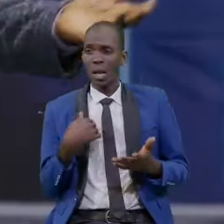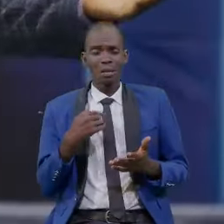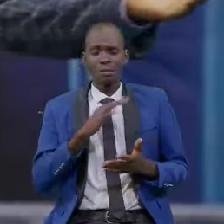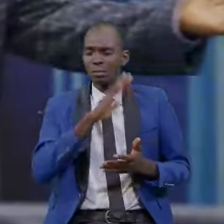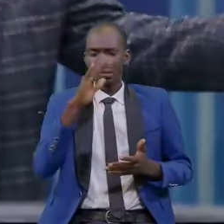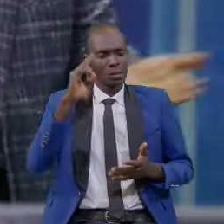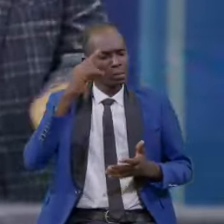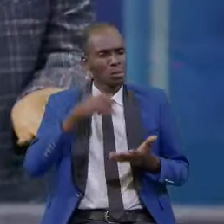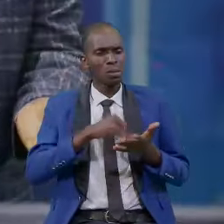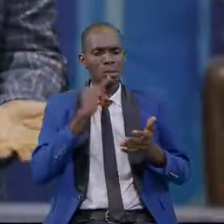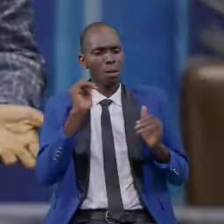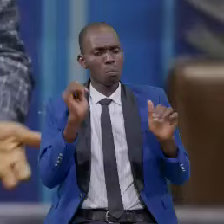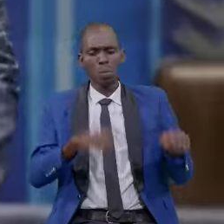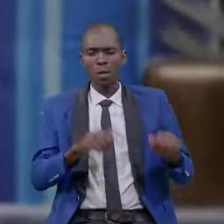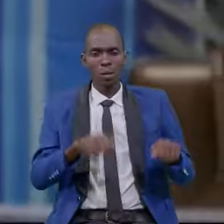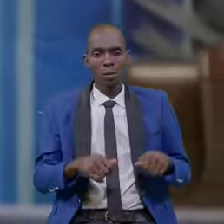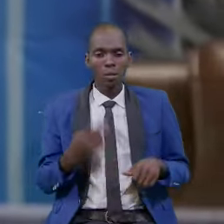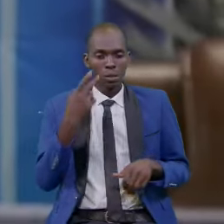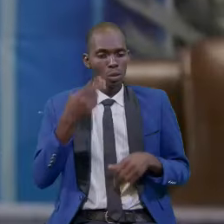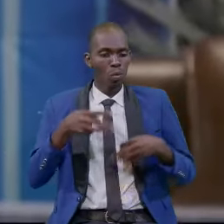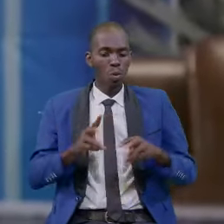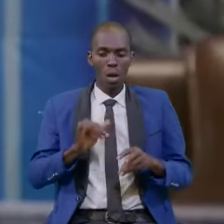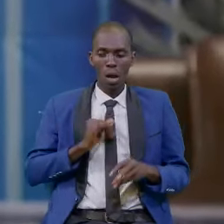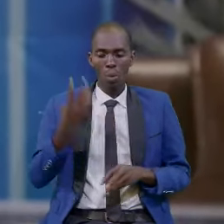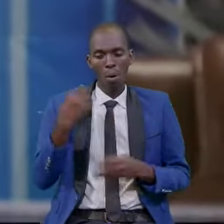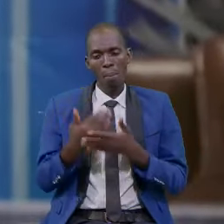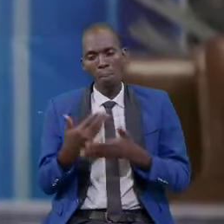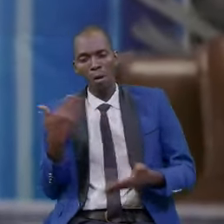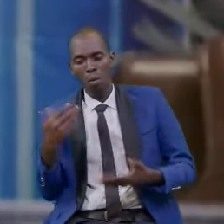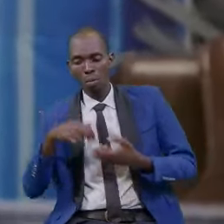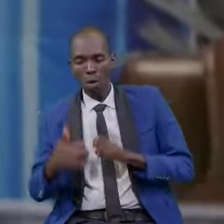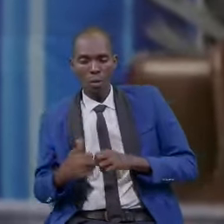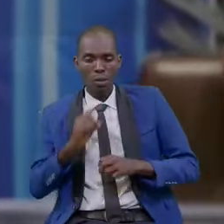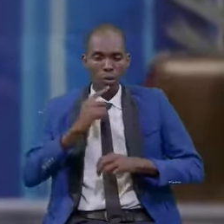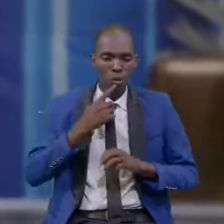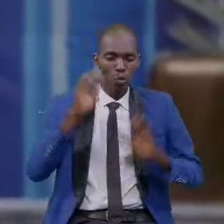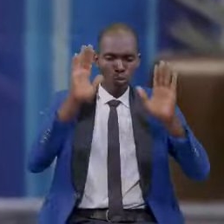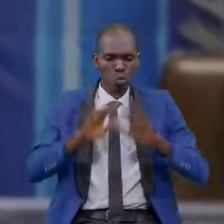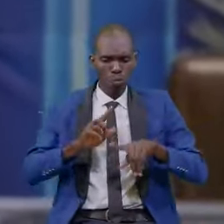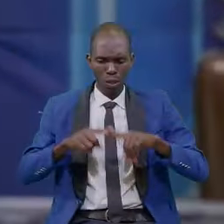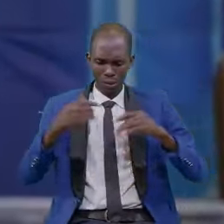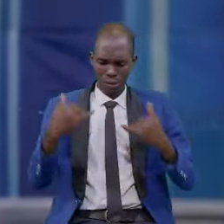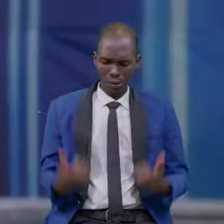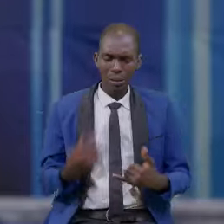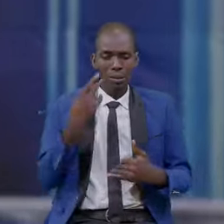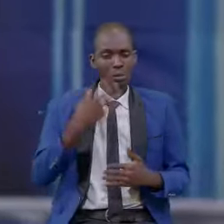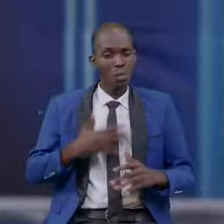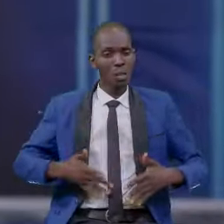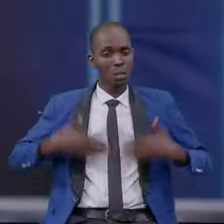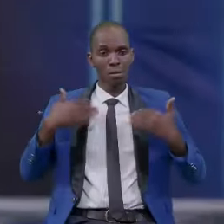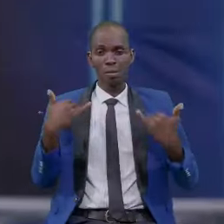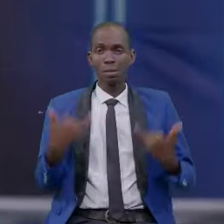at the way I was, and look at the way I am now. And the Lord touches you tonight, transforms your life,